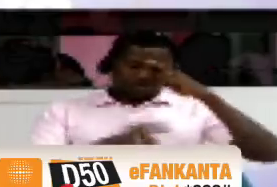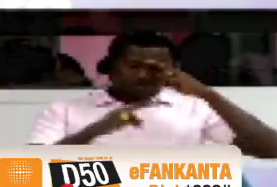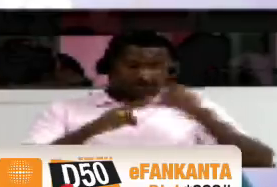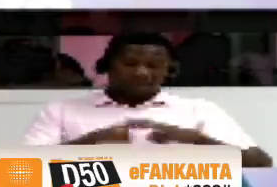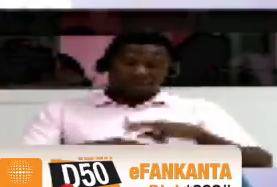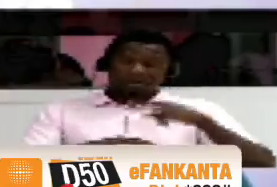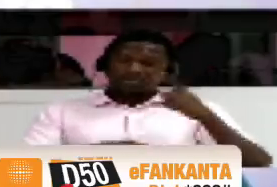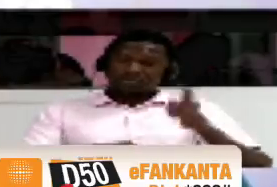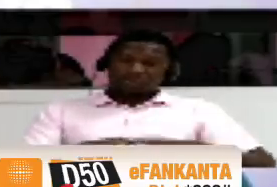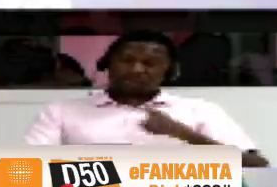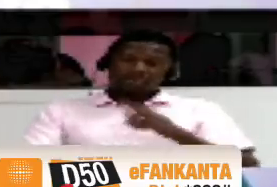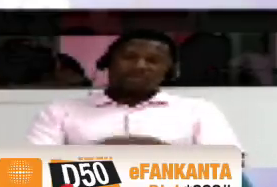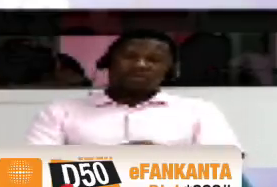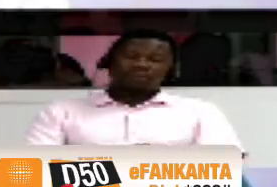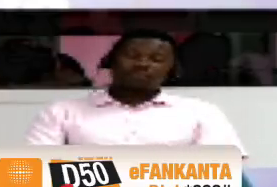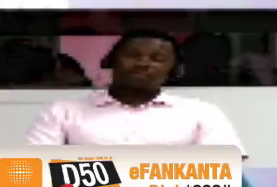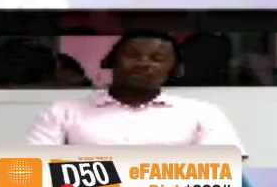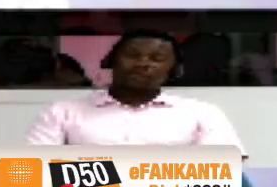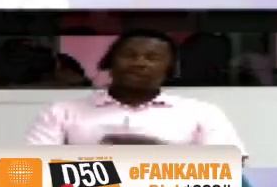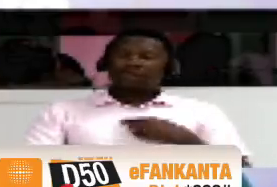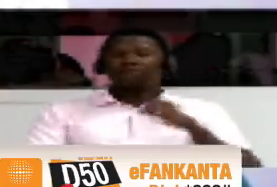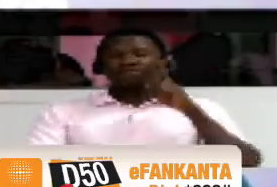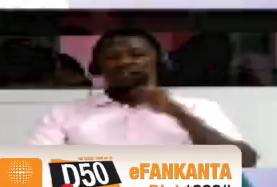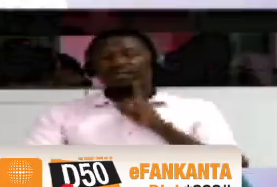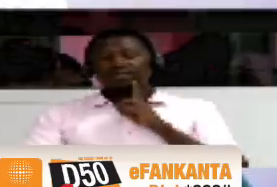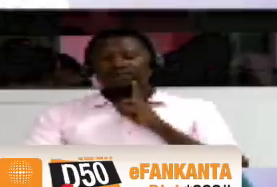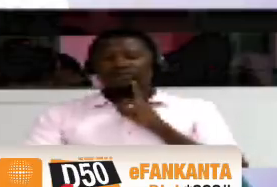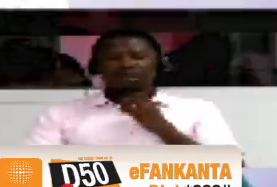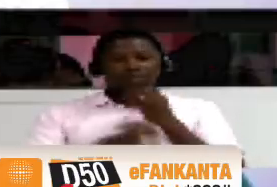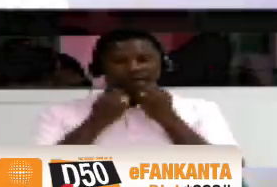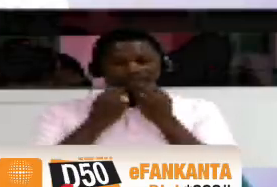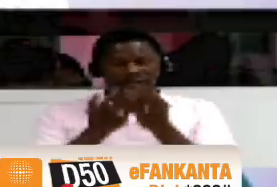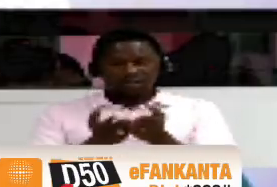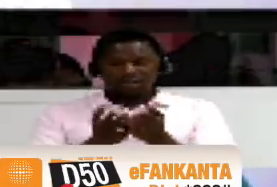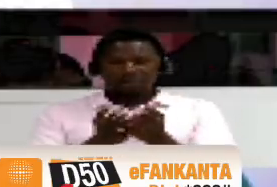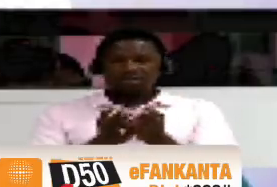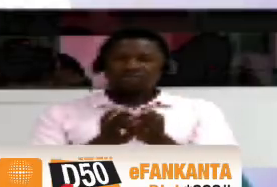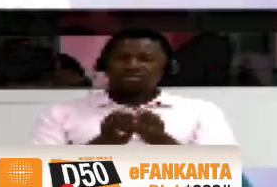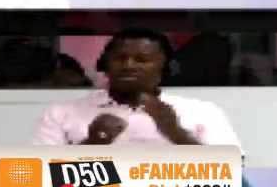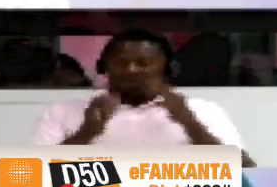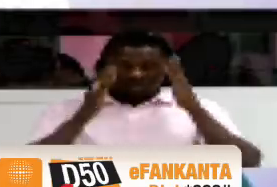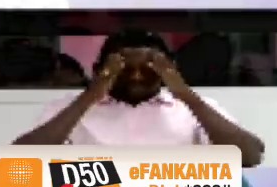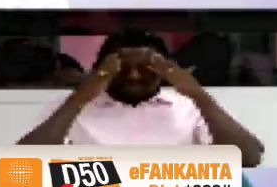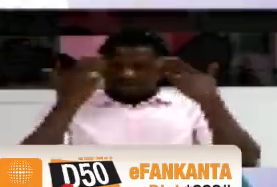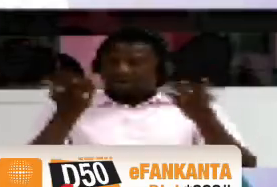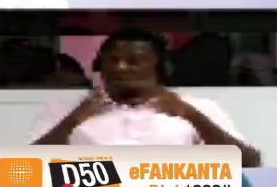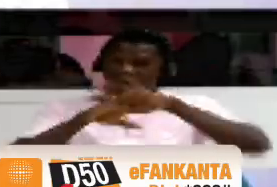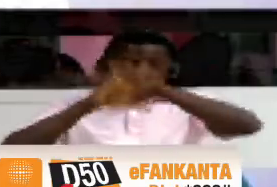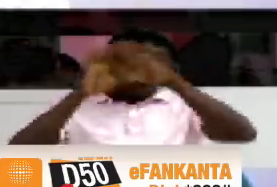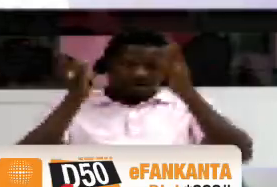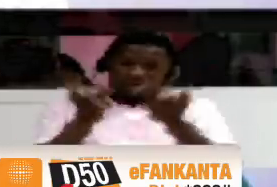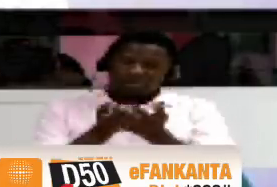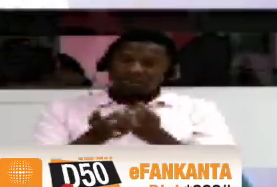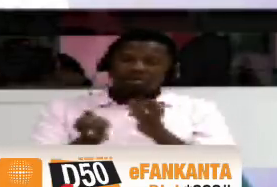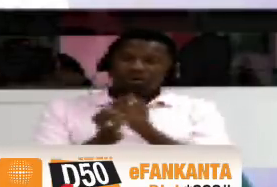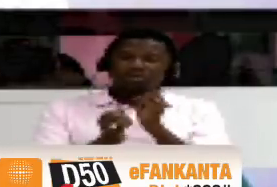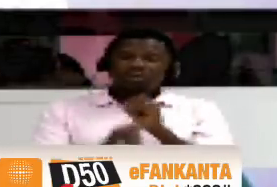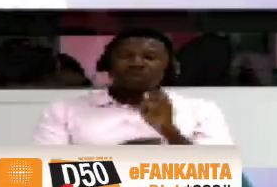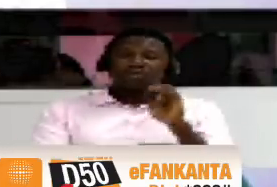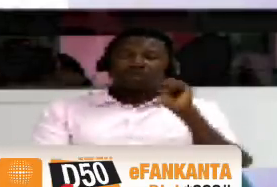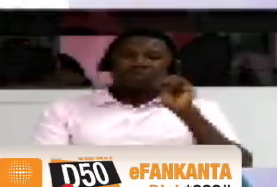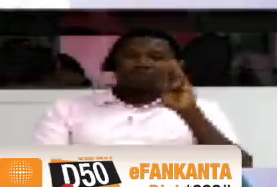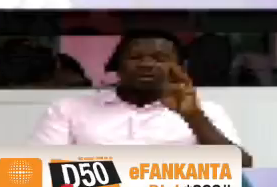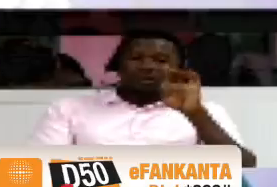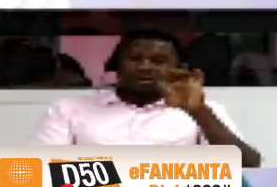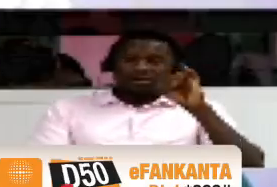then the father said, but I wasn't aware of all this because Ibrahim didn't tell me